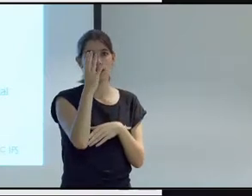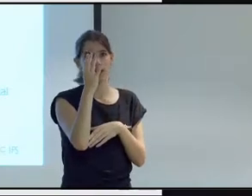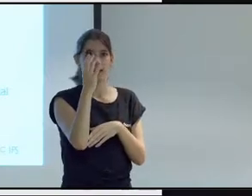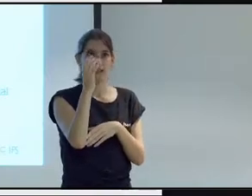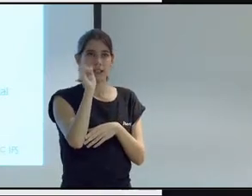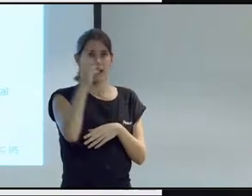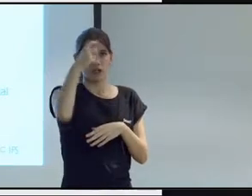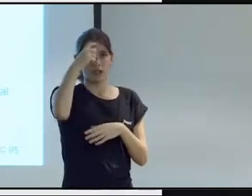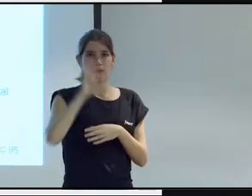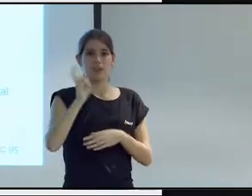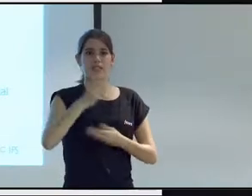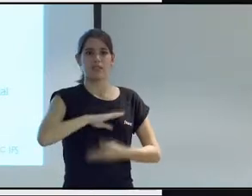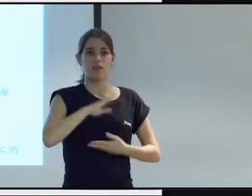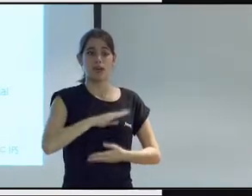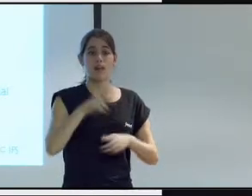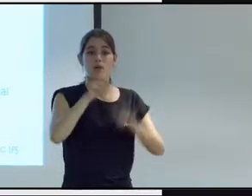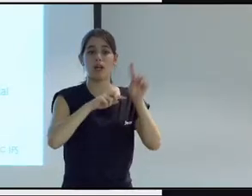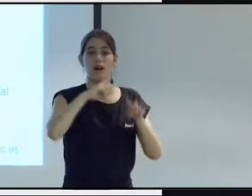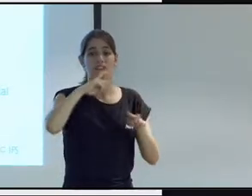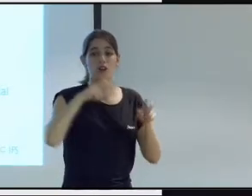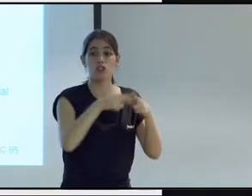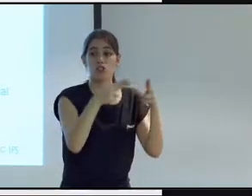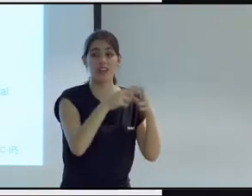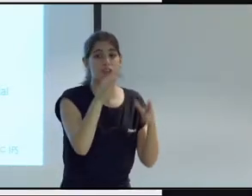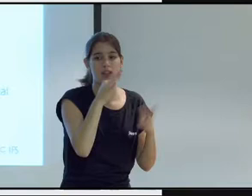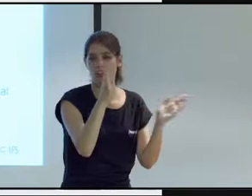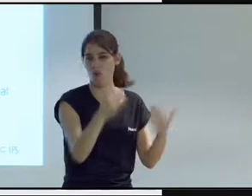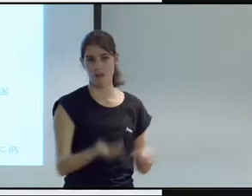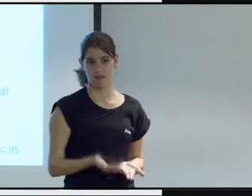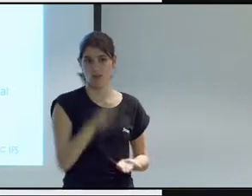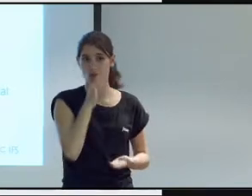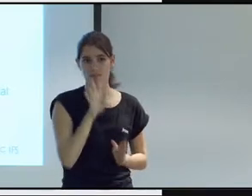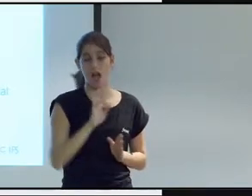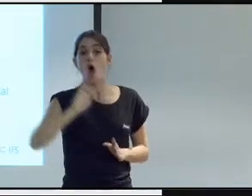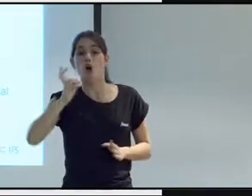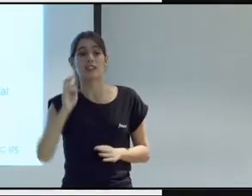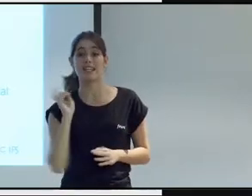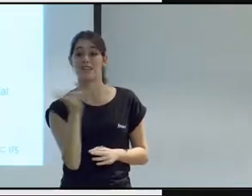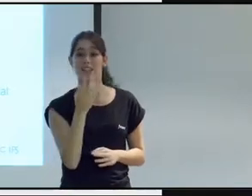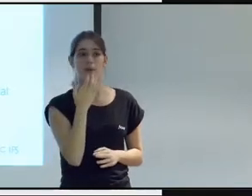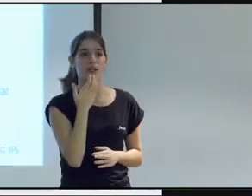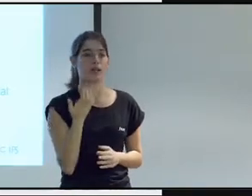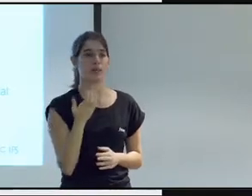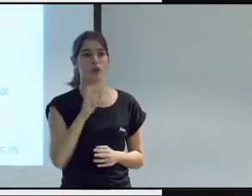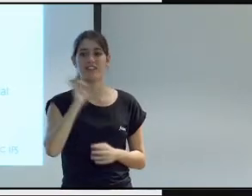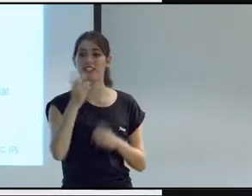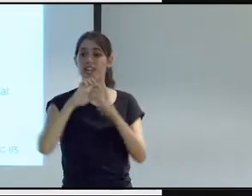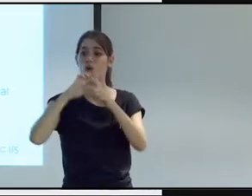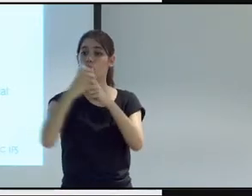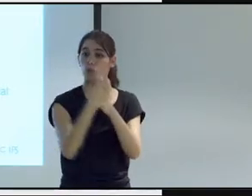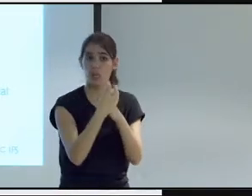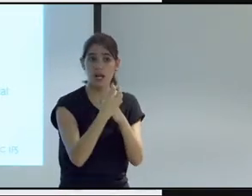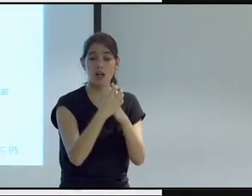in the idea of functional diversity? There is no social evaluation. Other diversities,